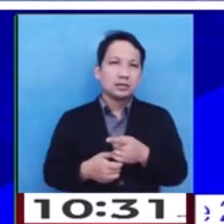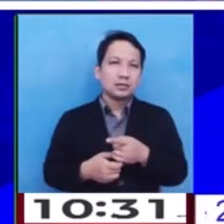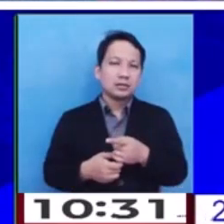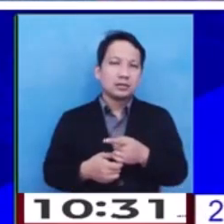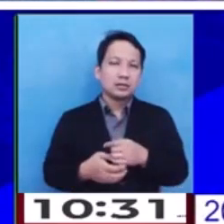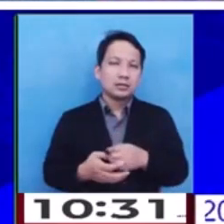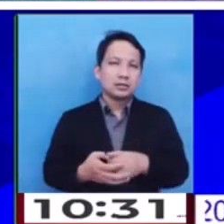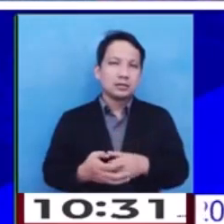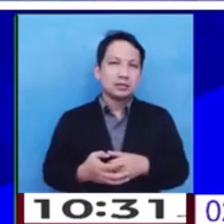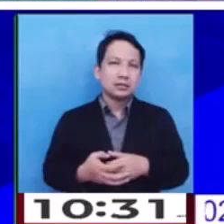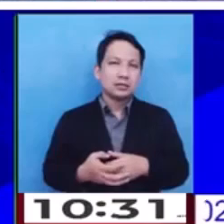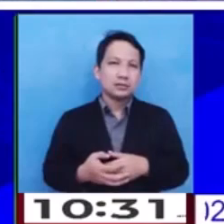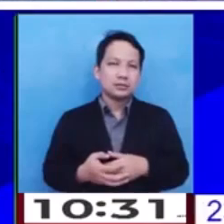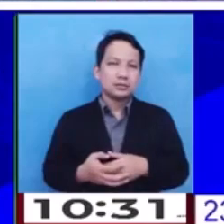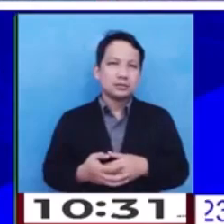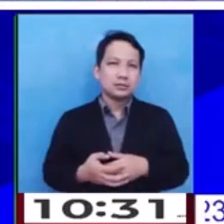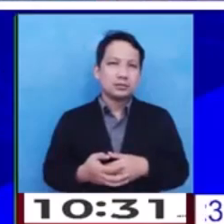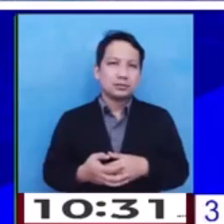quite direct